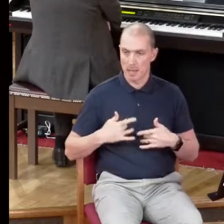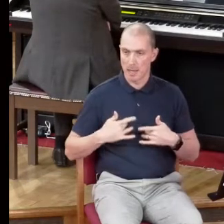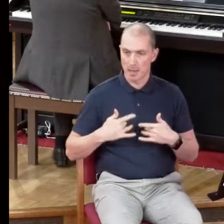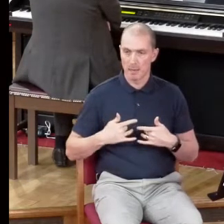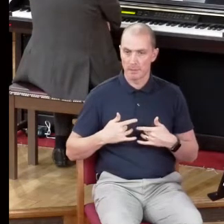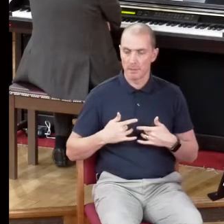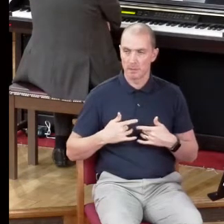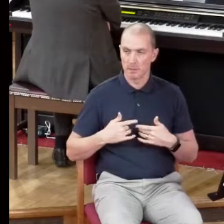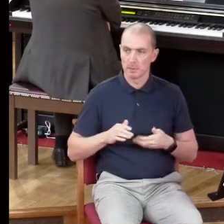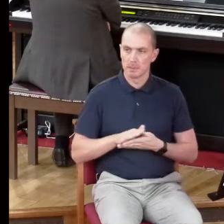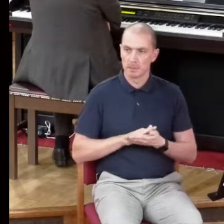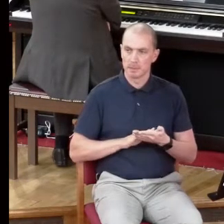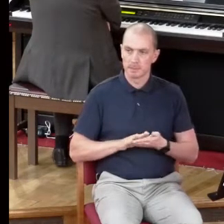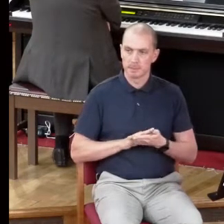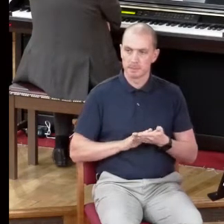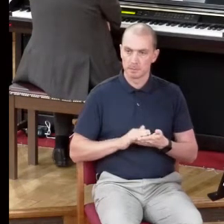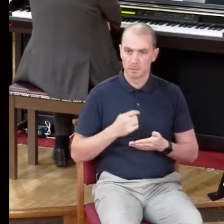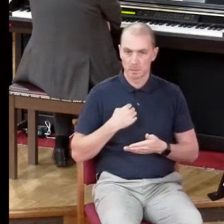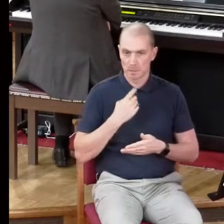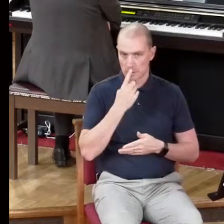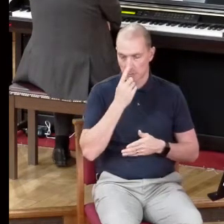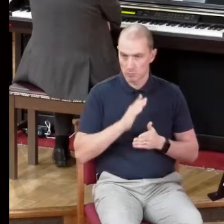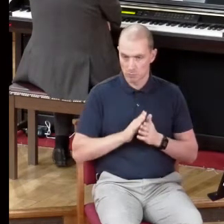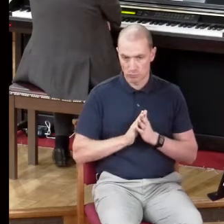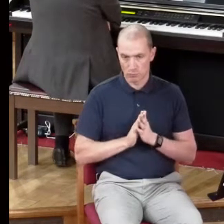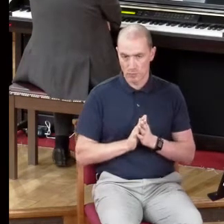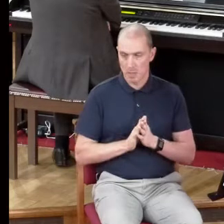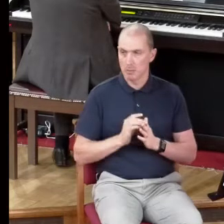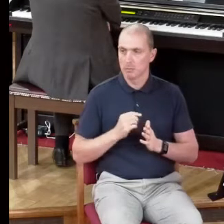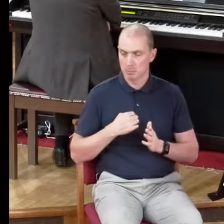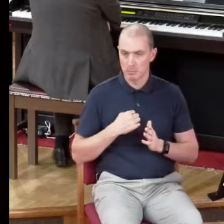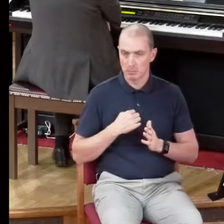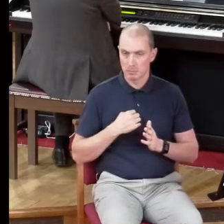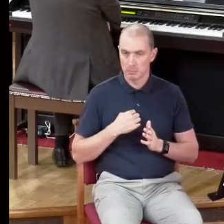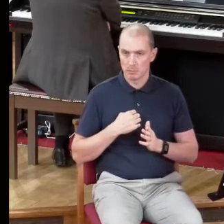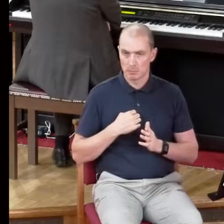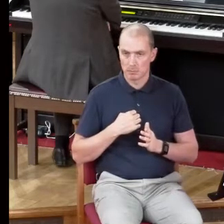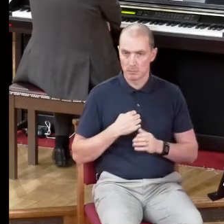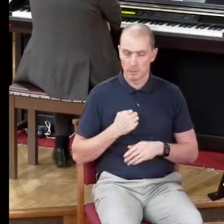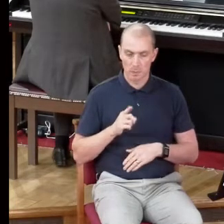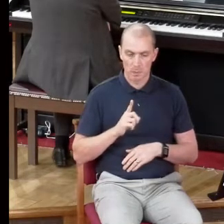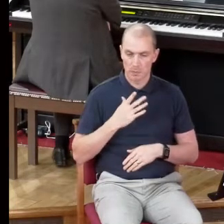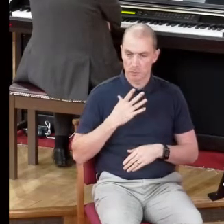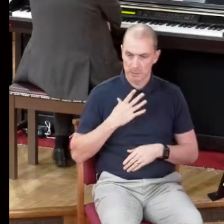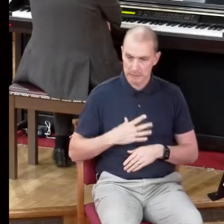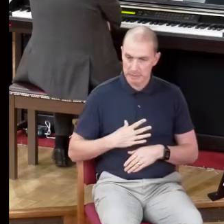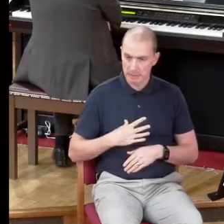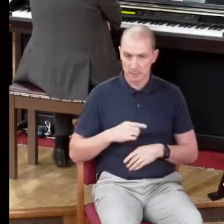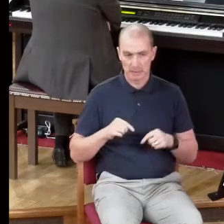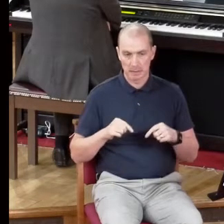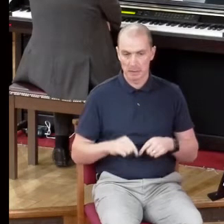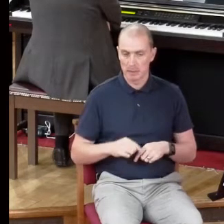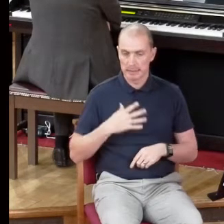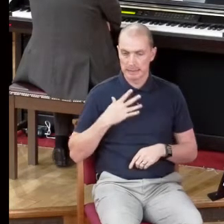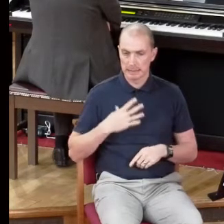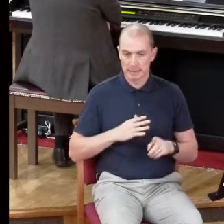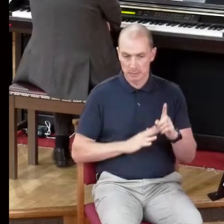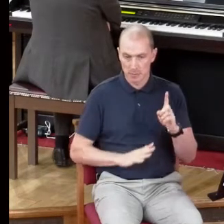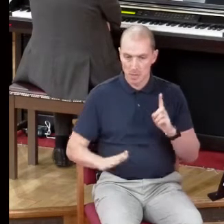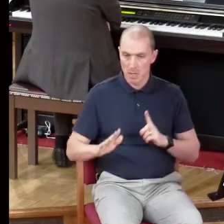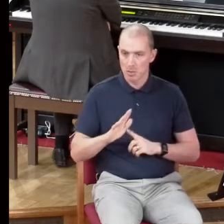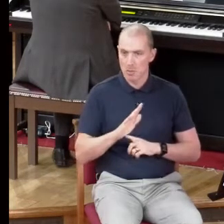So, Lord, we pray for all these things, for our church nationally, our church here, for those we know and